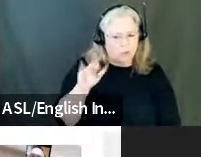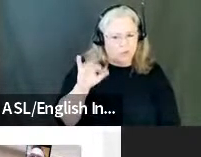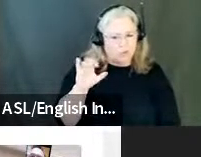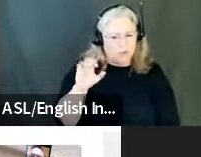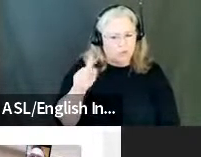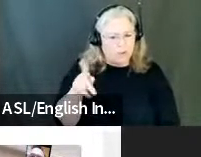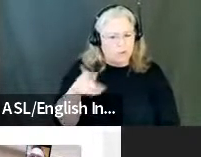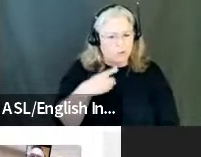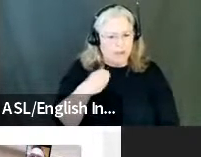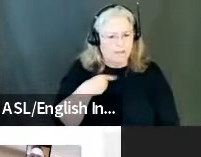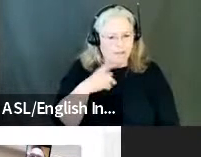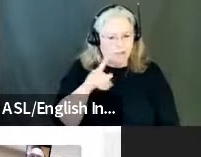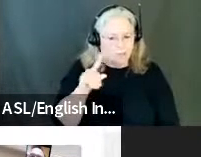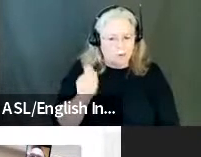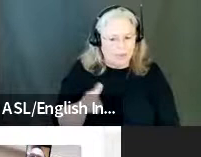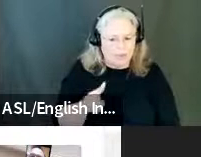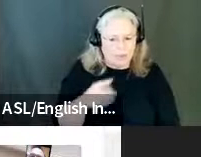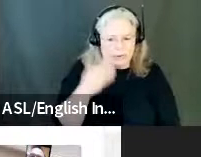question?